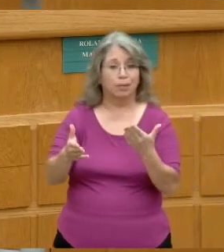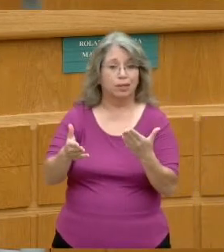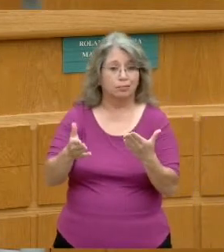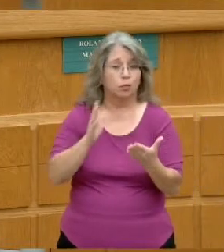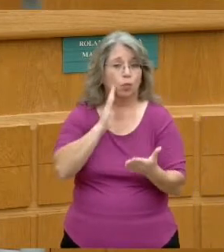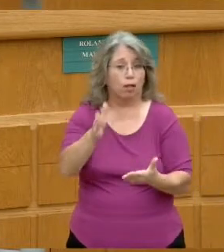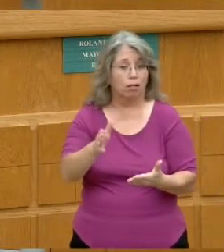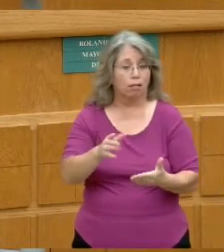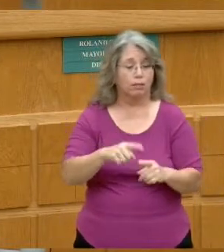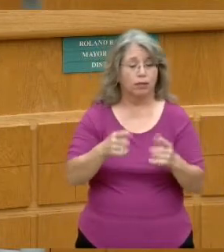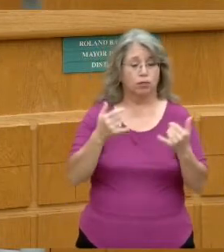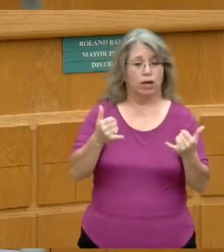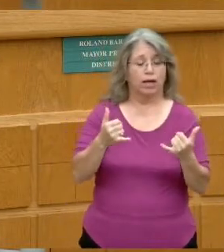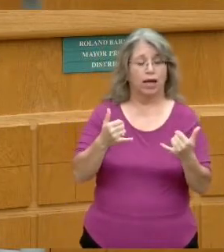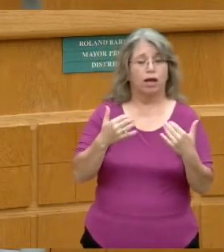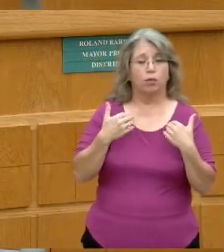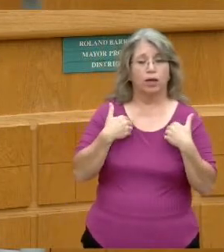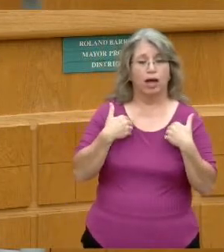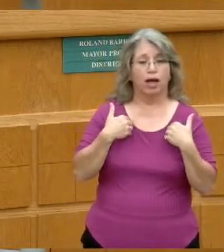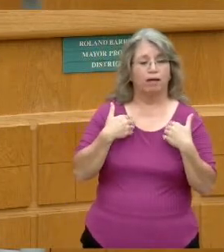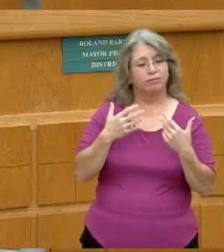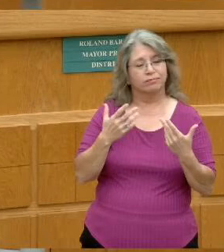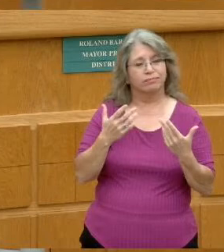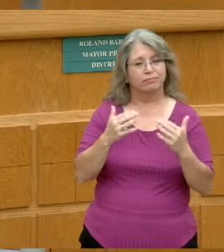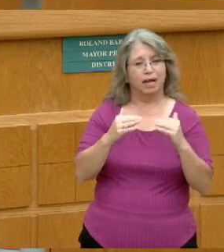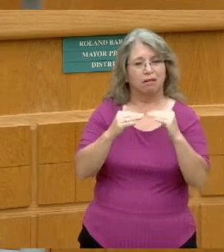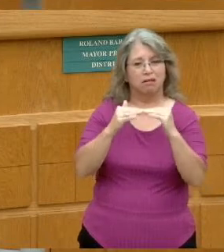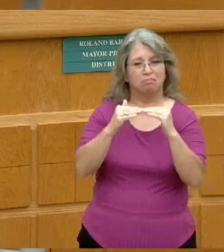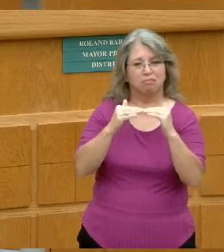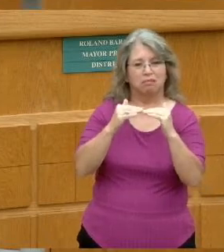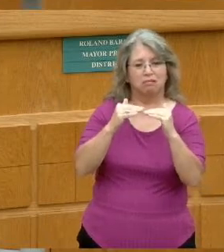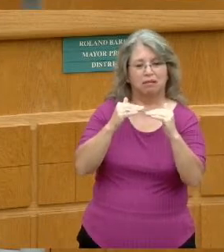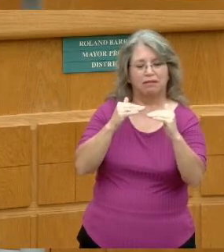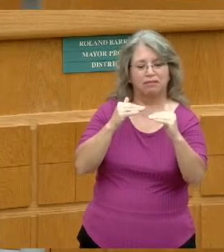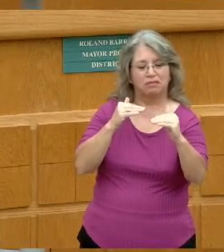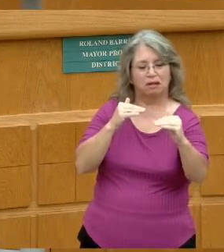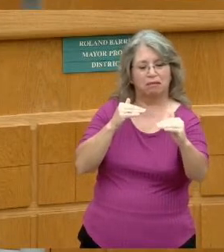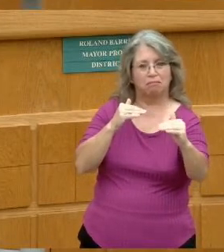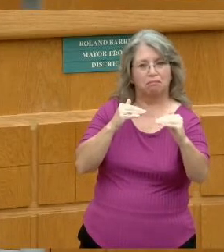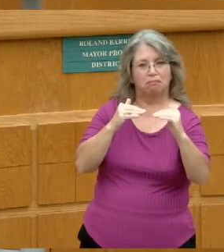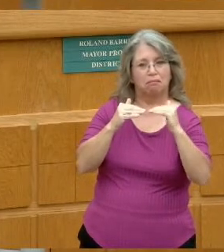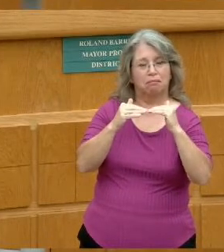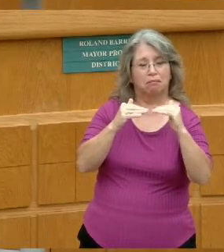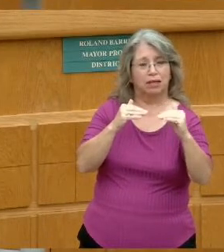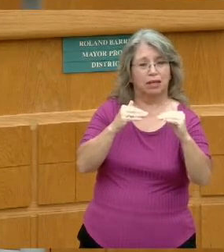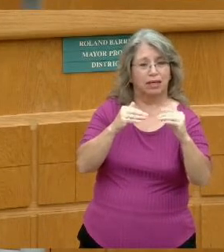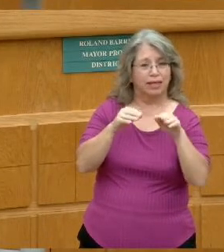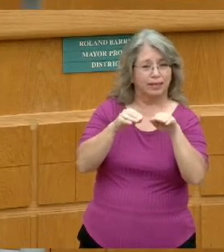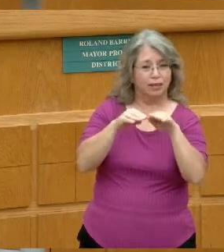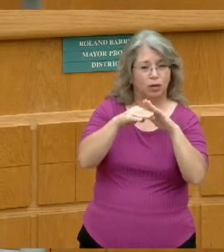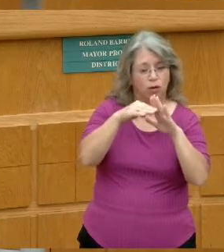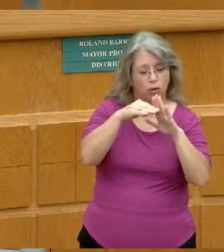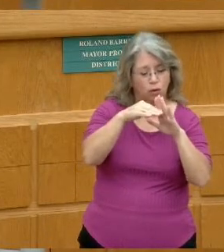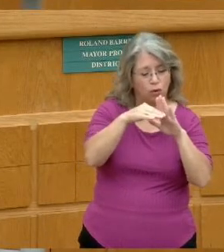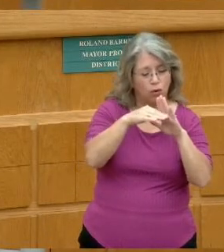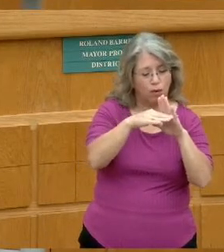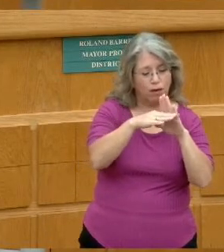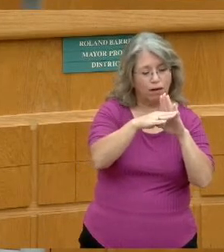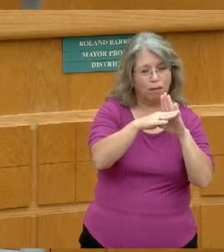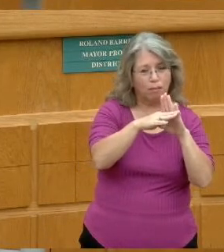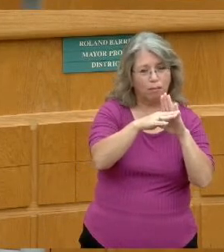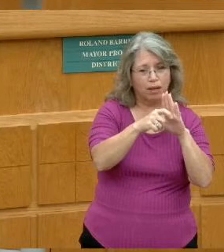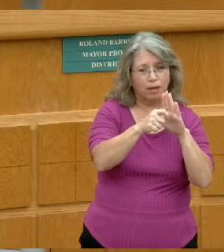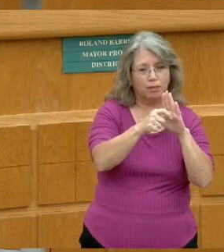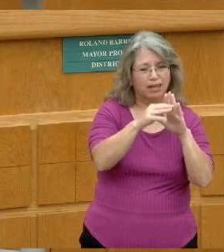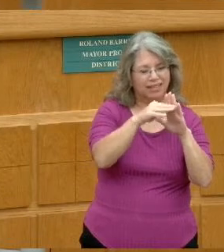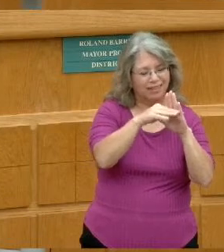right now we have a roughly level line. If you want to split hairs, is that going up at the end? Maybe. But I'm just